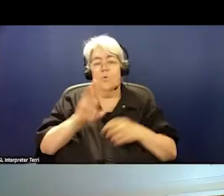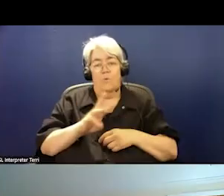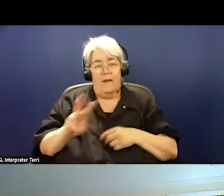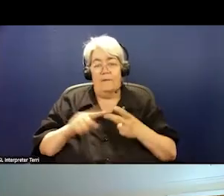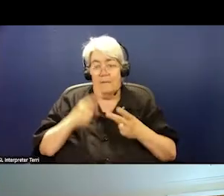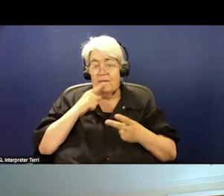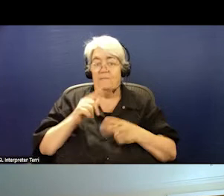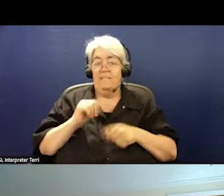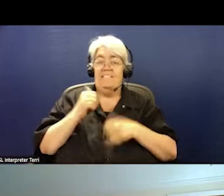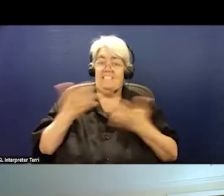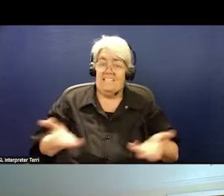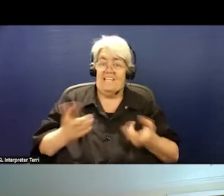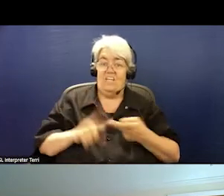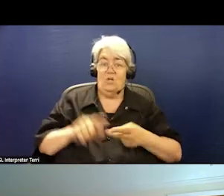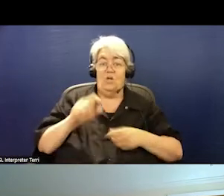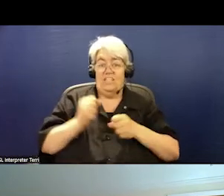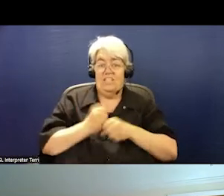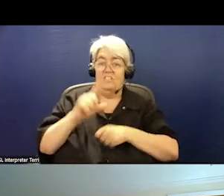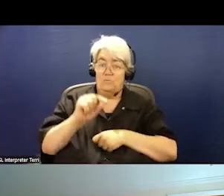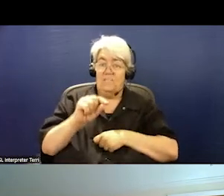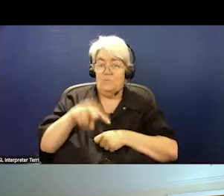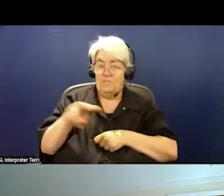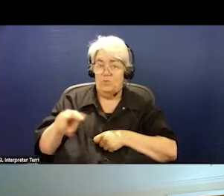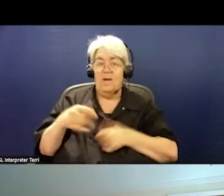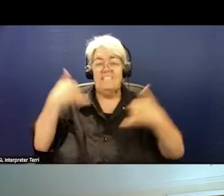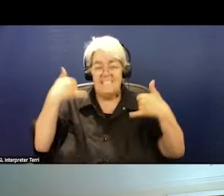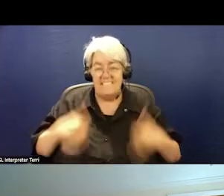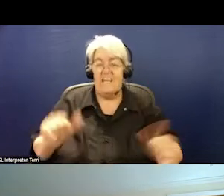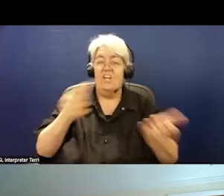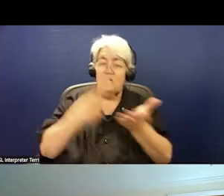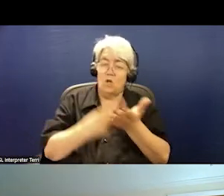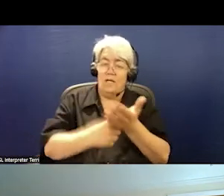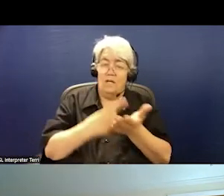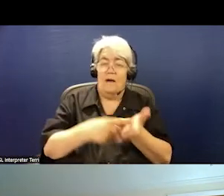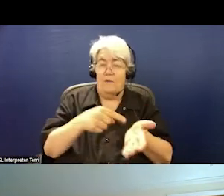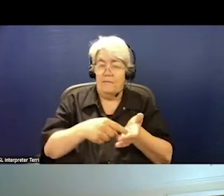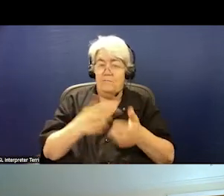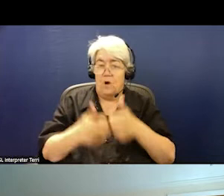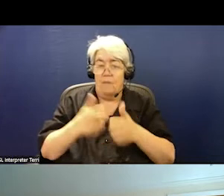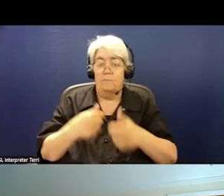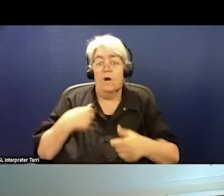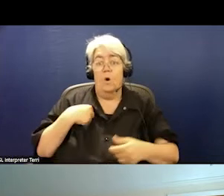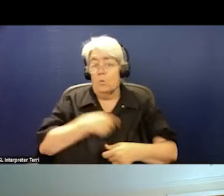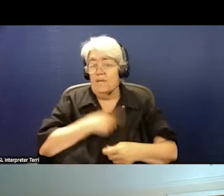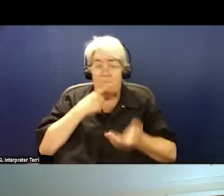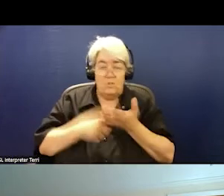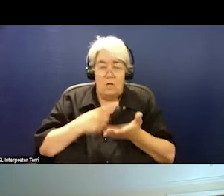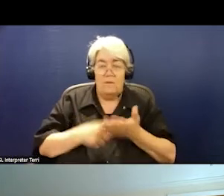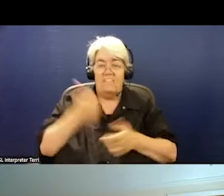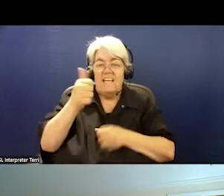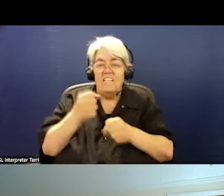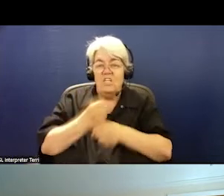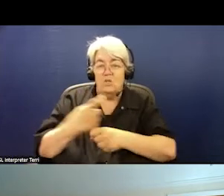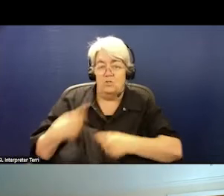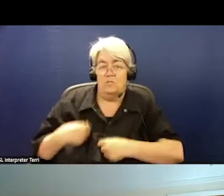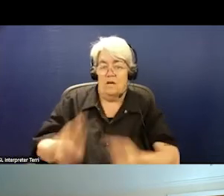in 2022 continuing to talk about this problem that we have been talking about for 10 years.